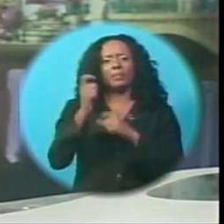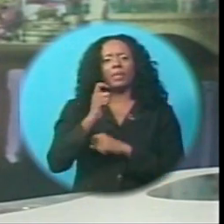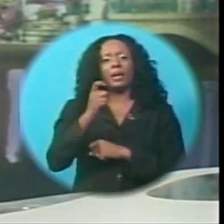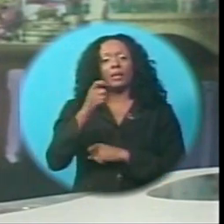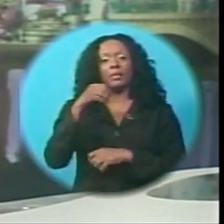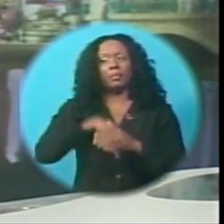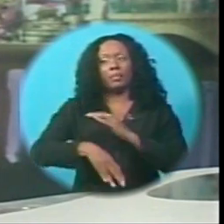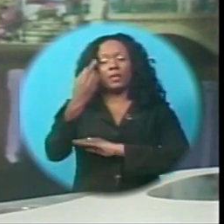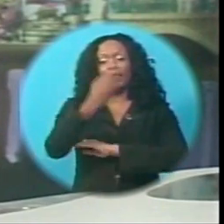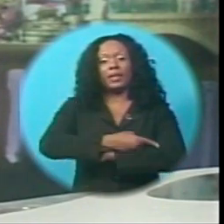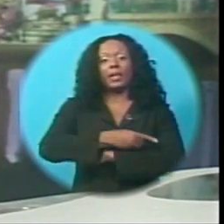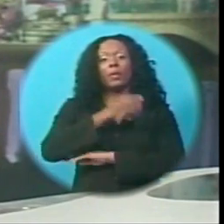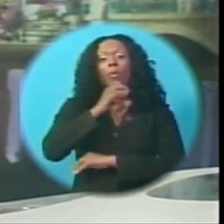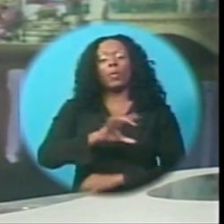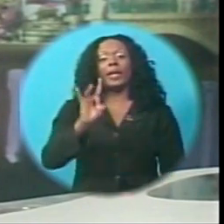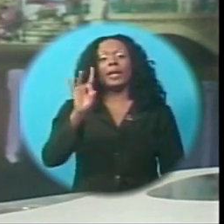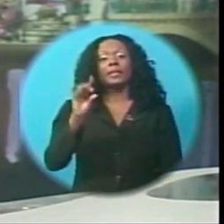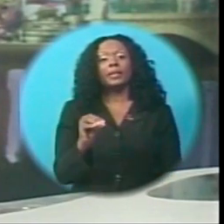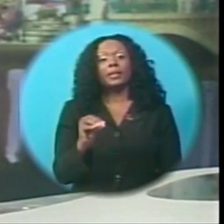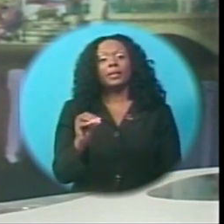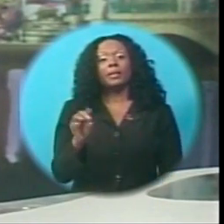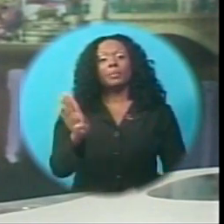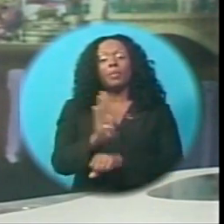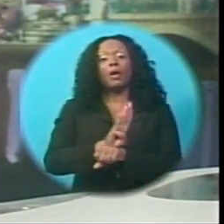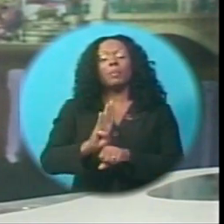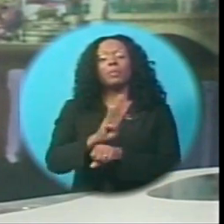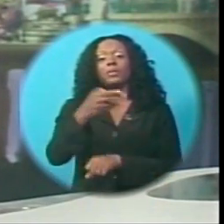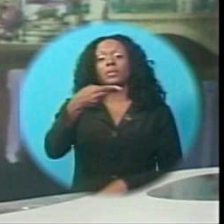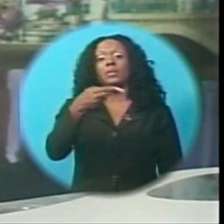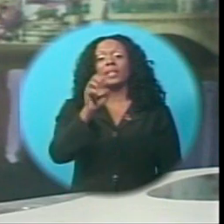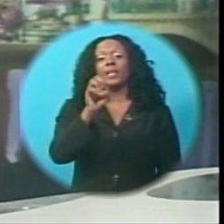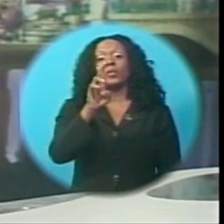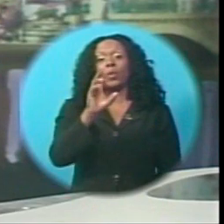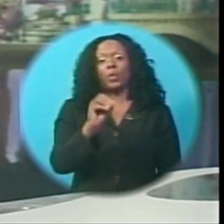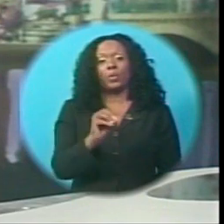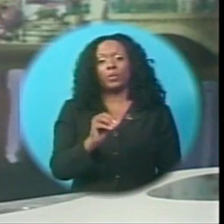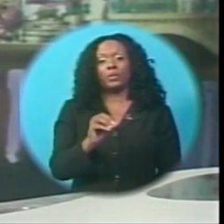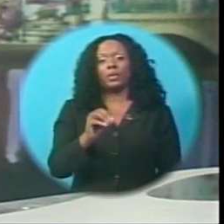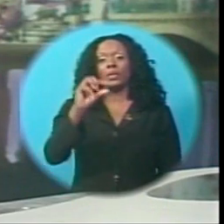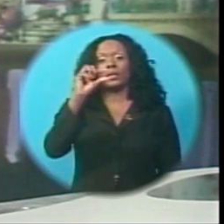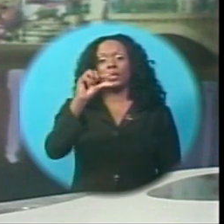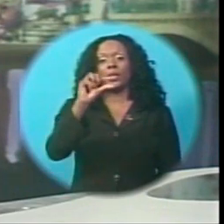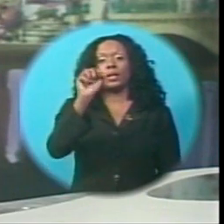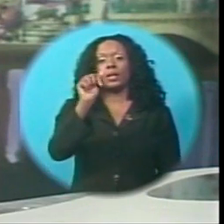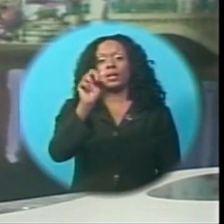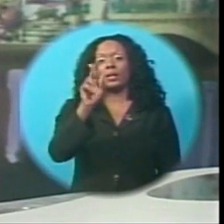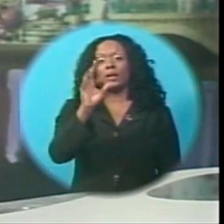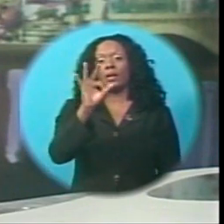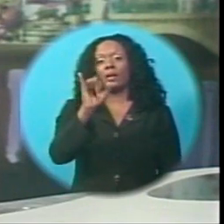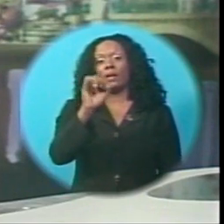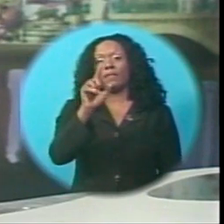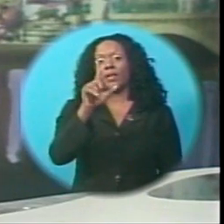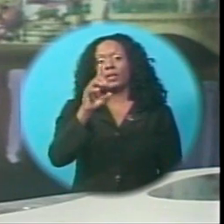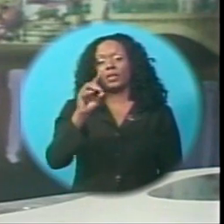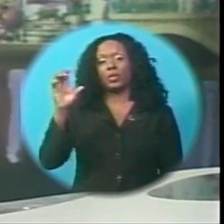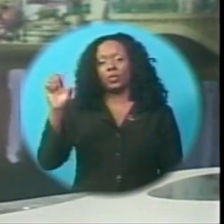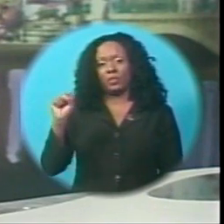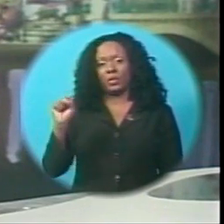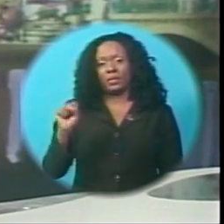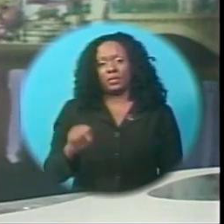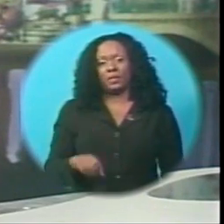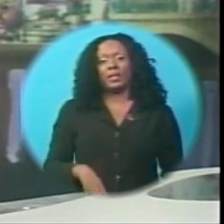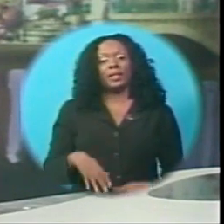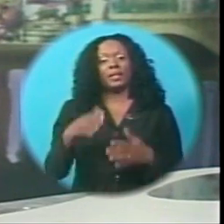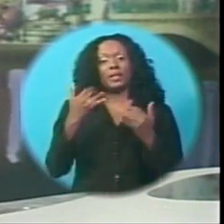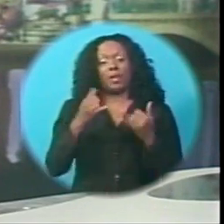80th birthday of Barbados' only living national hero, the Right Excellent Sir Garfield Sobers. Dubbed 80 not out,